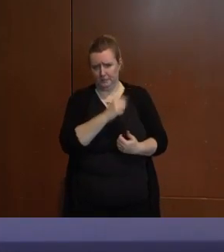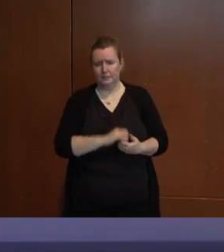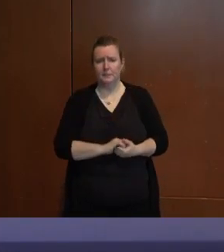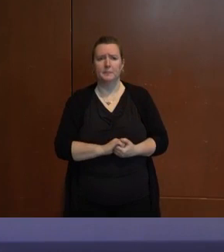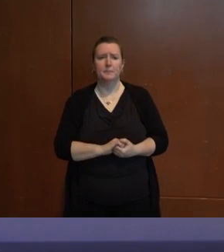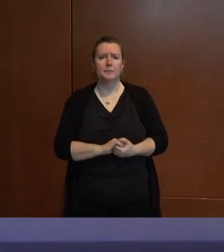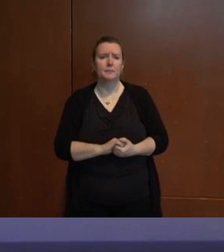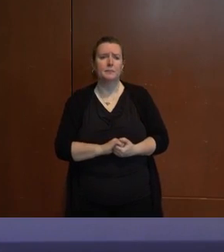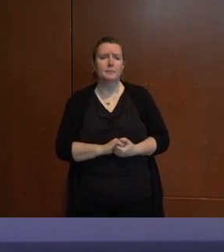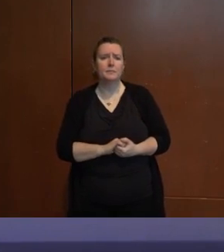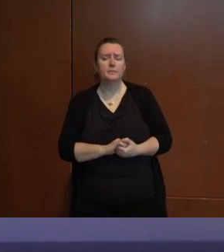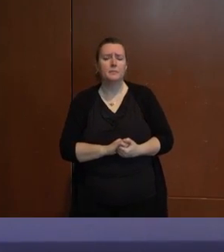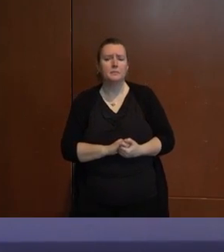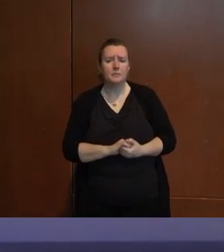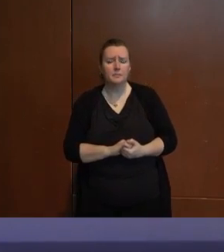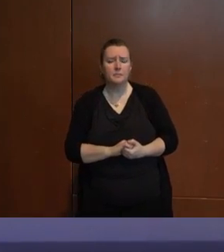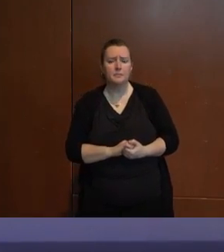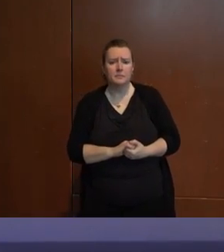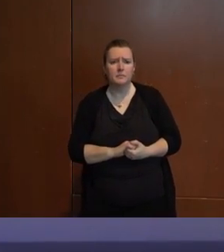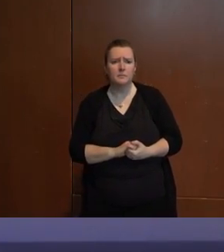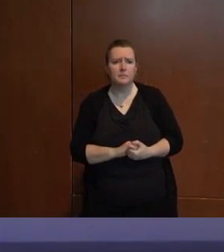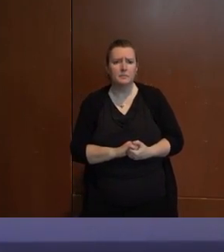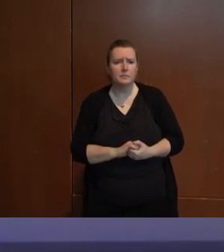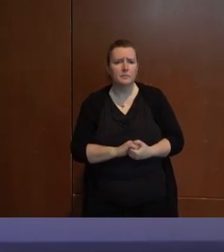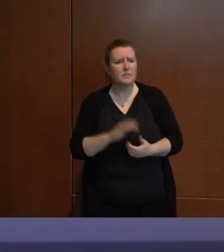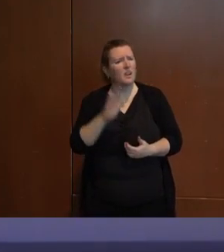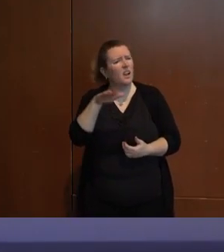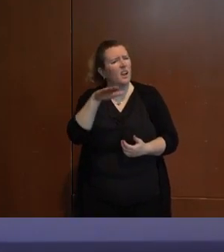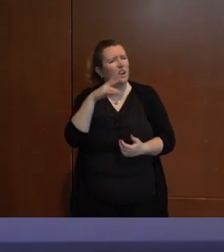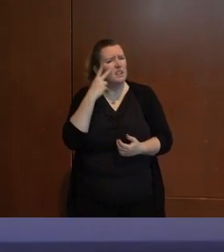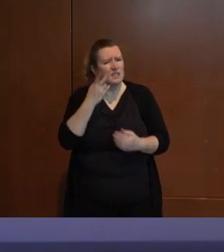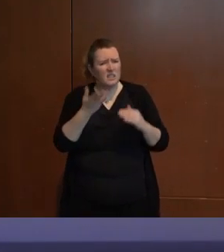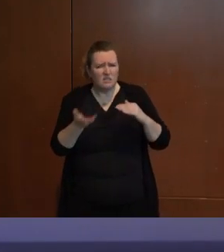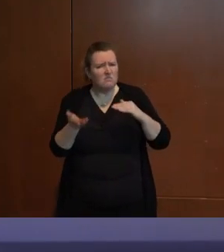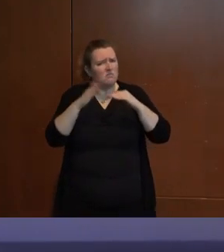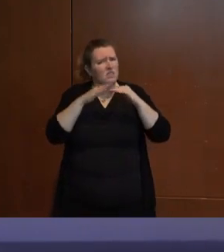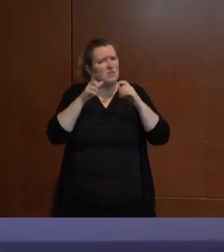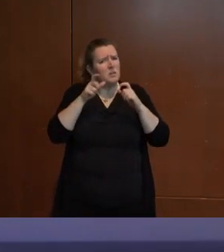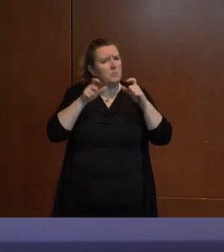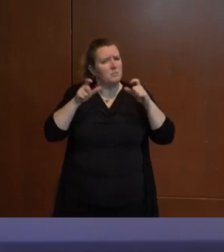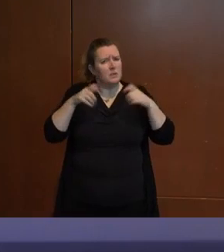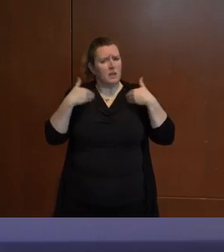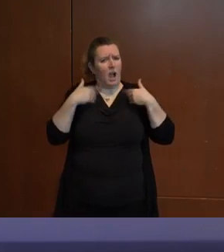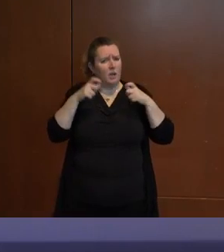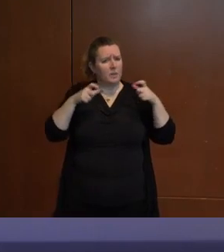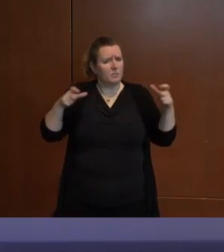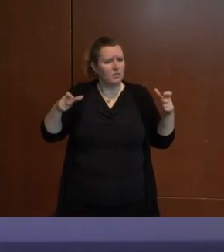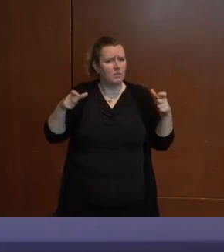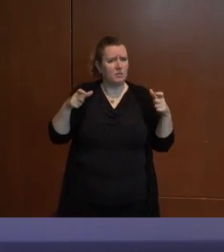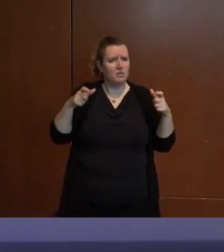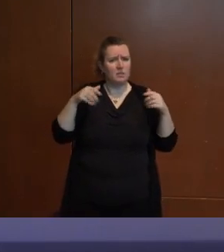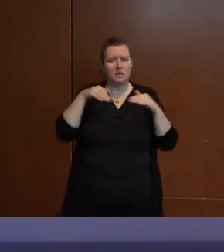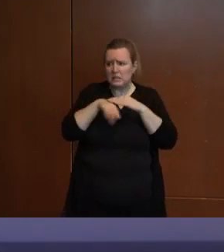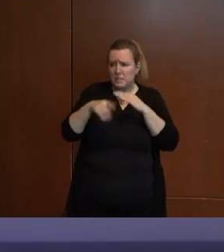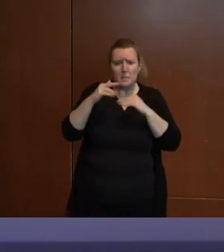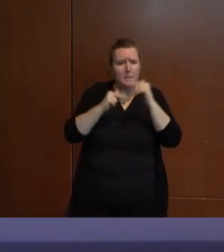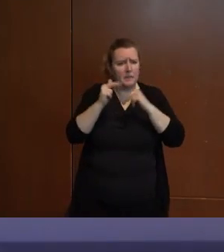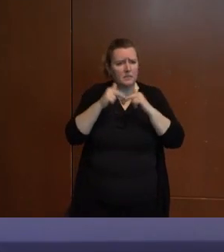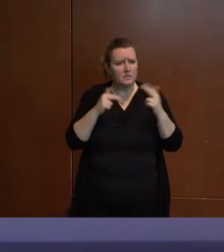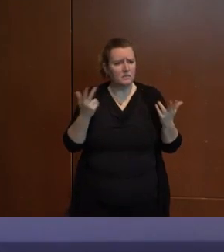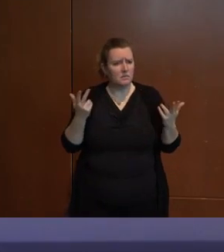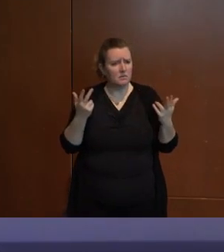are seeing more younger people in New Jersey than perhaps other states getting positive test results for COVID-19?